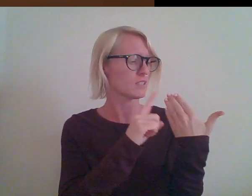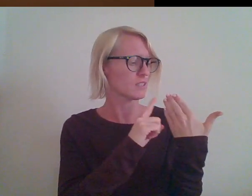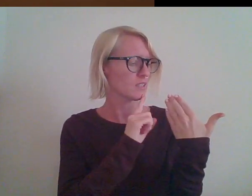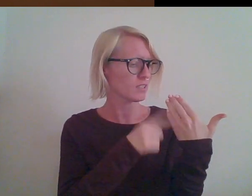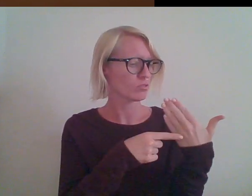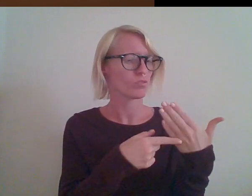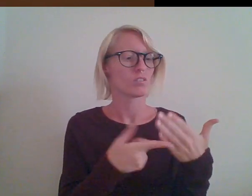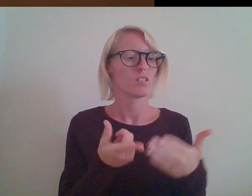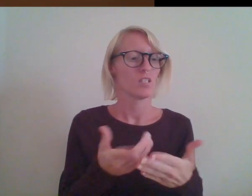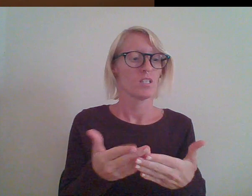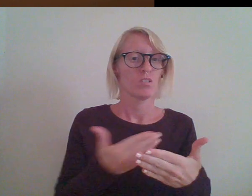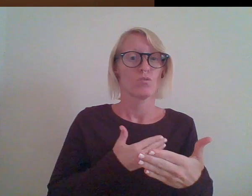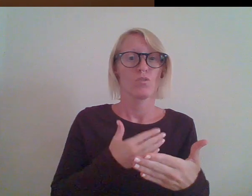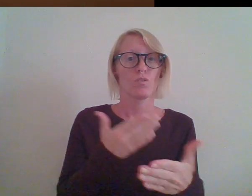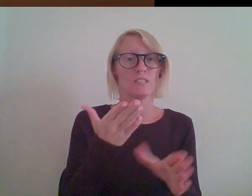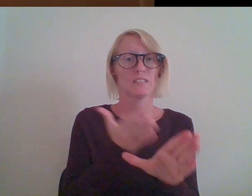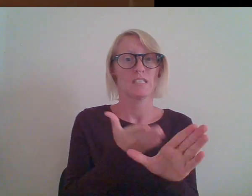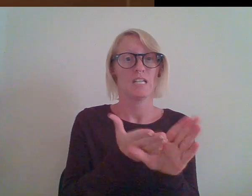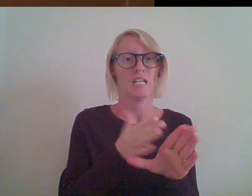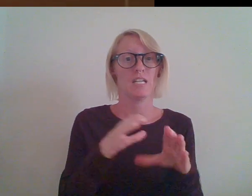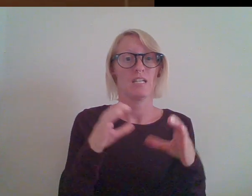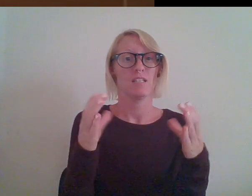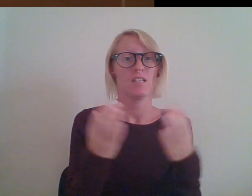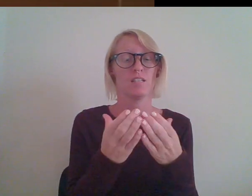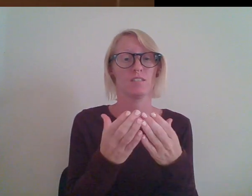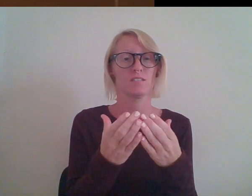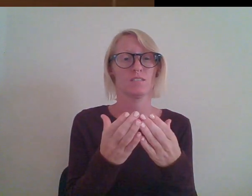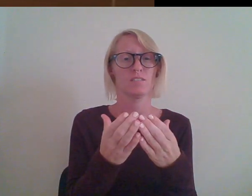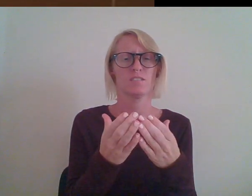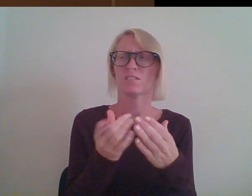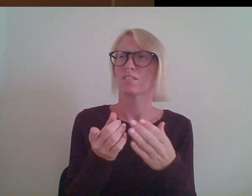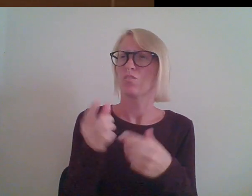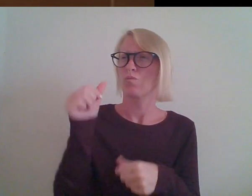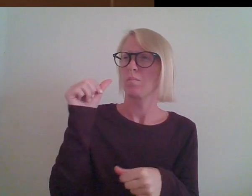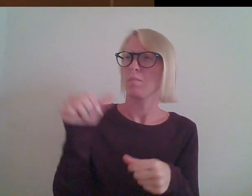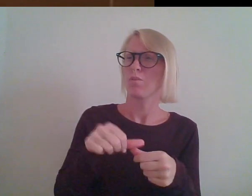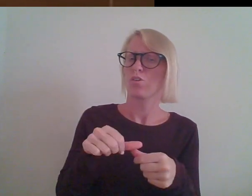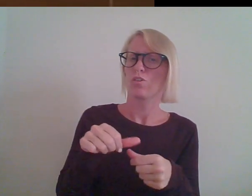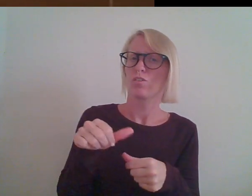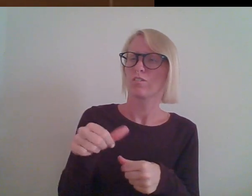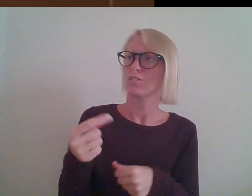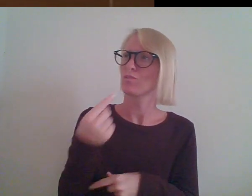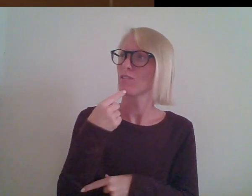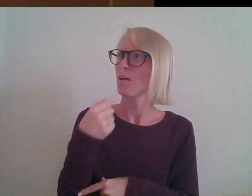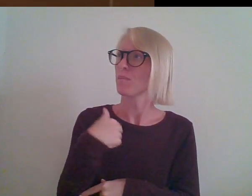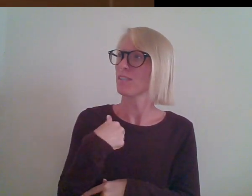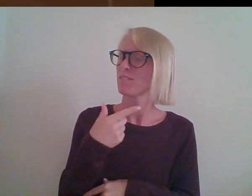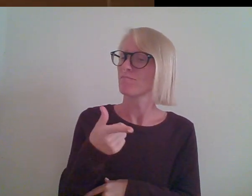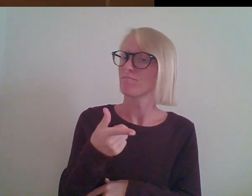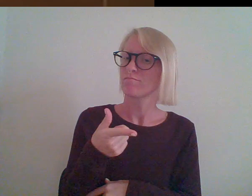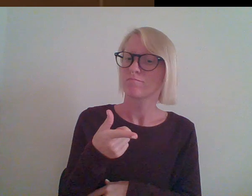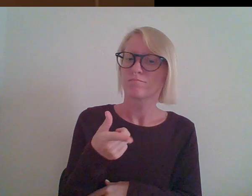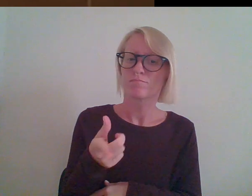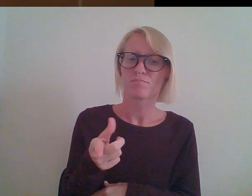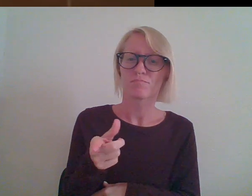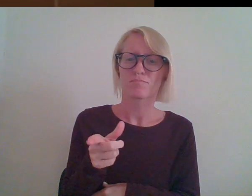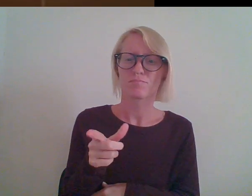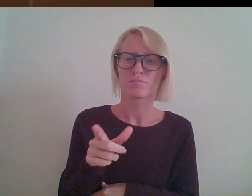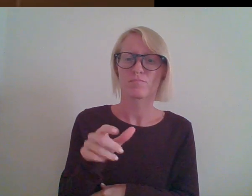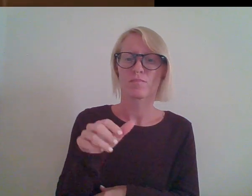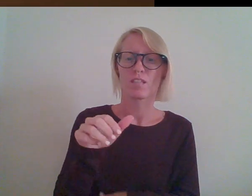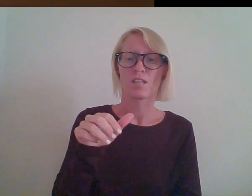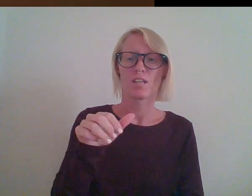class, see if, anybody remember afferent? You can tell me. We both talk about this.